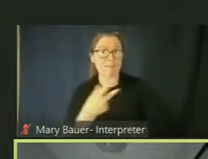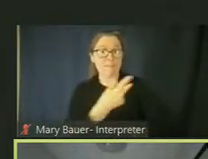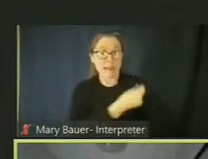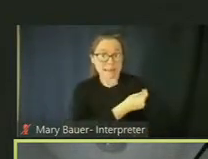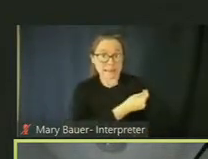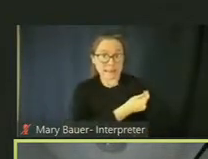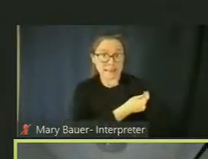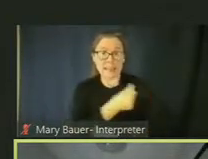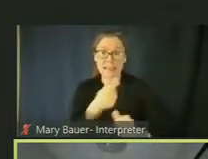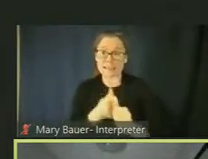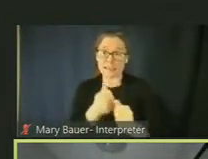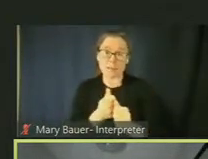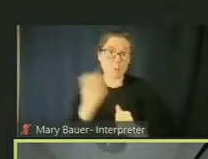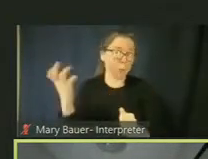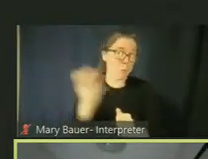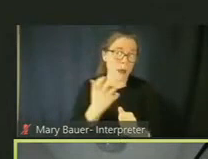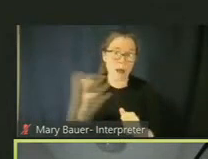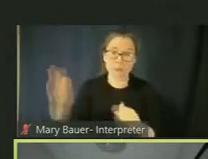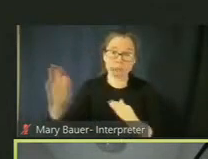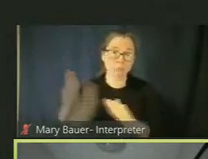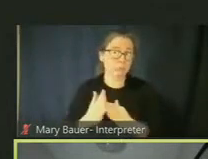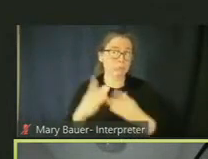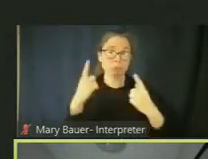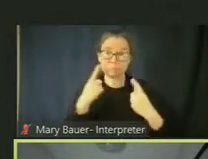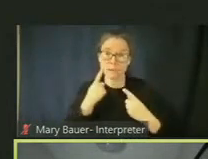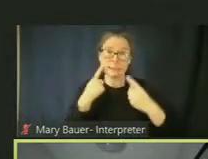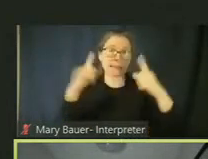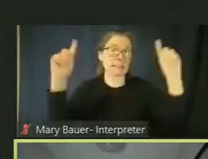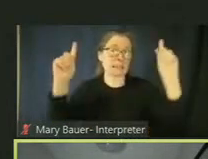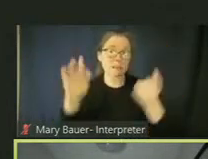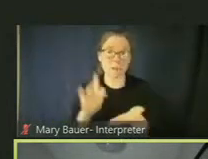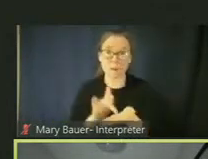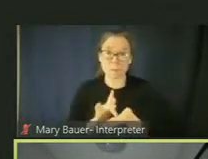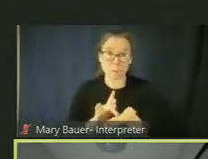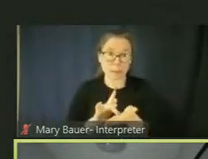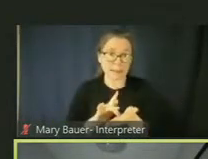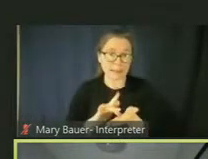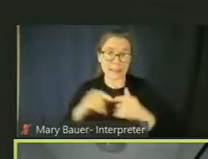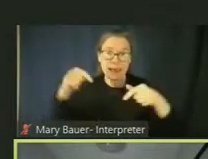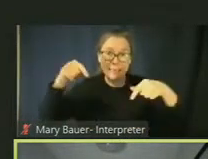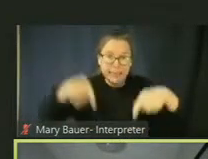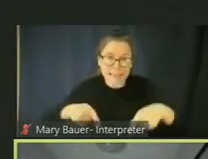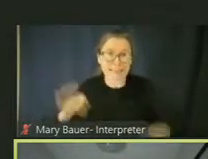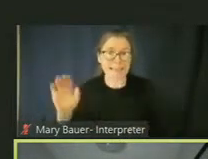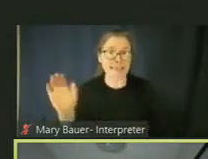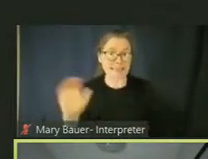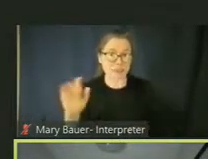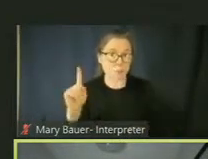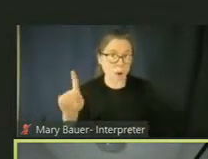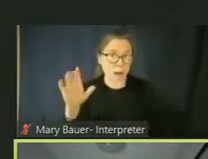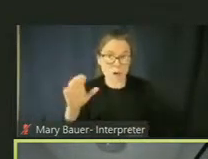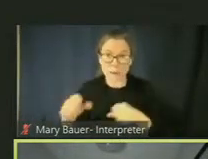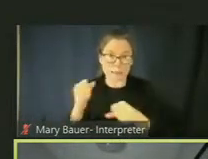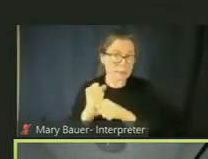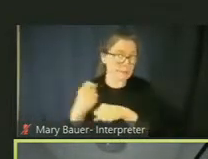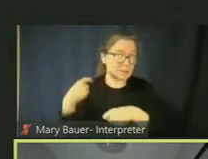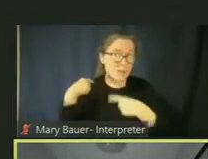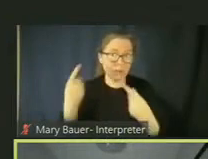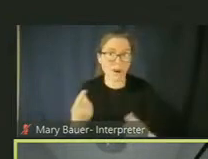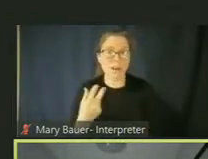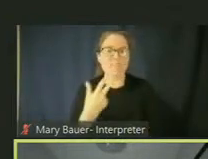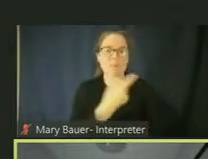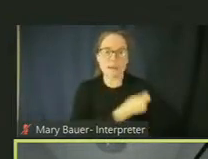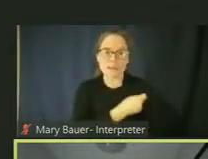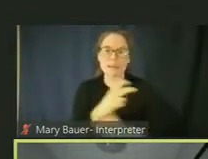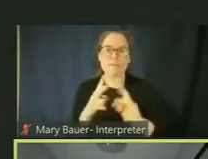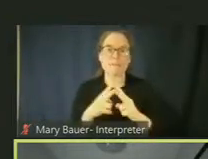the most successful interventions of this century. Vaccinations have been